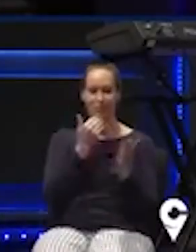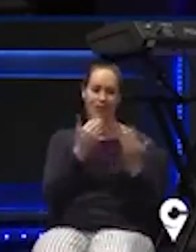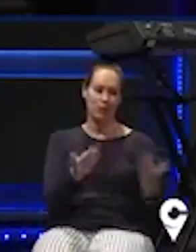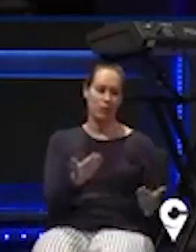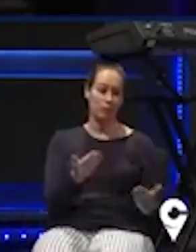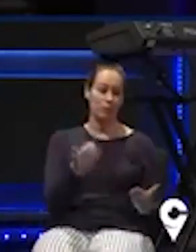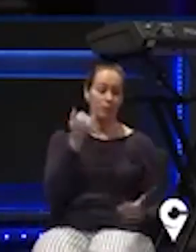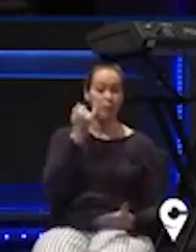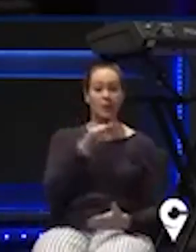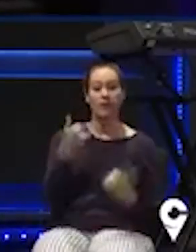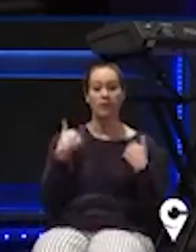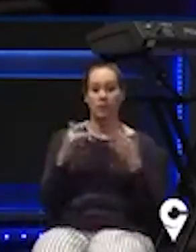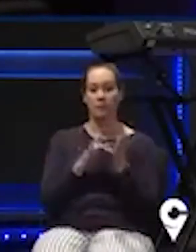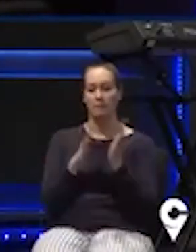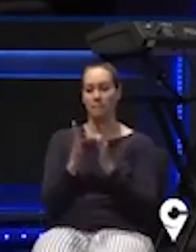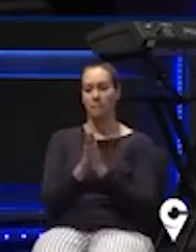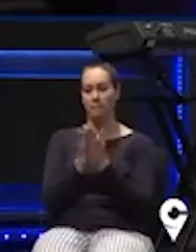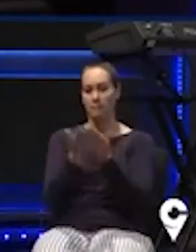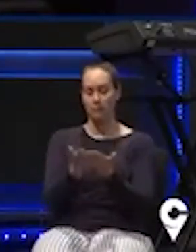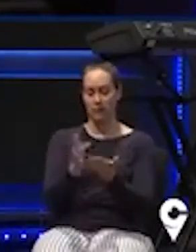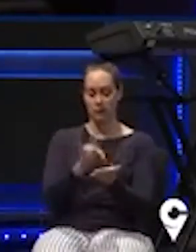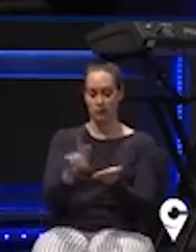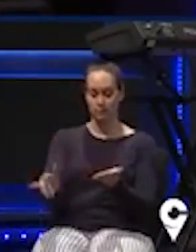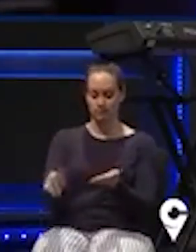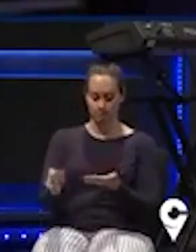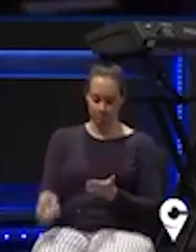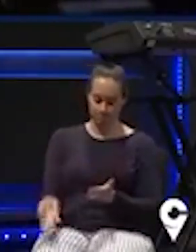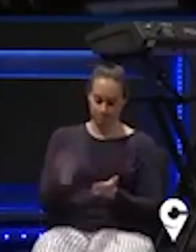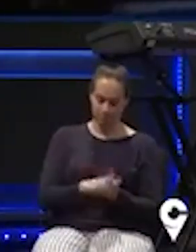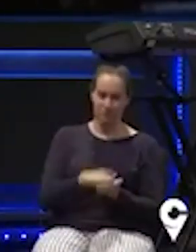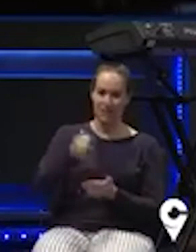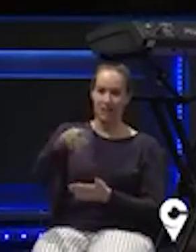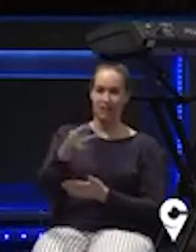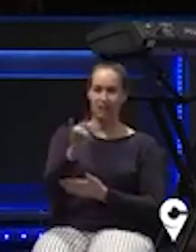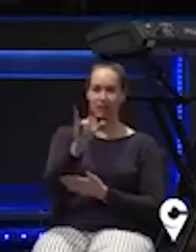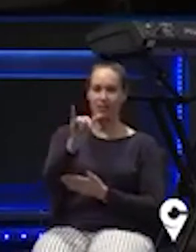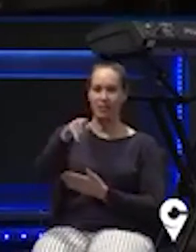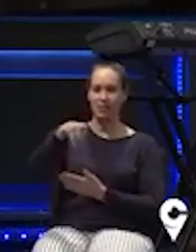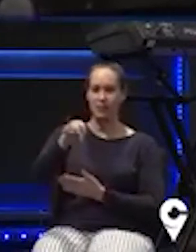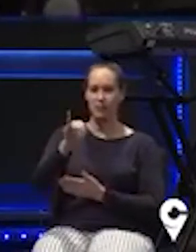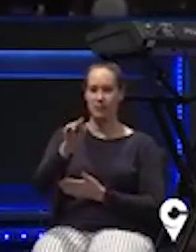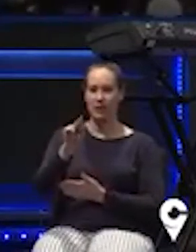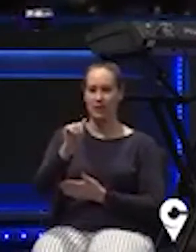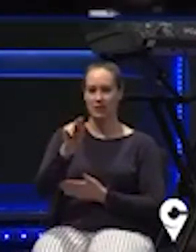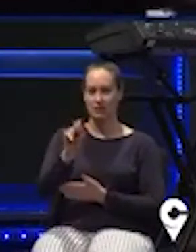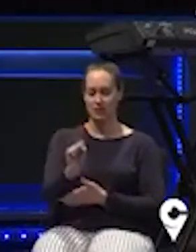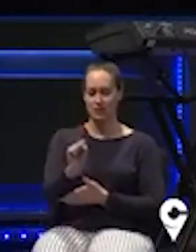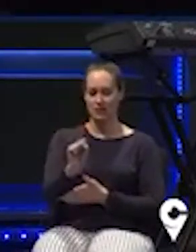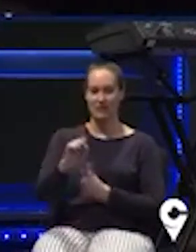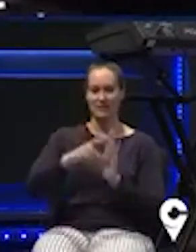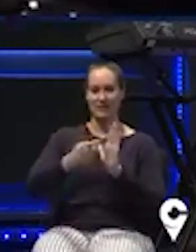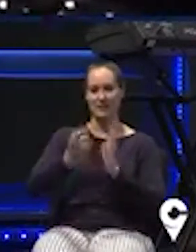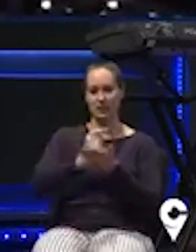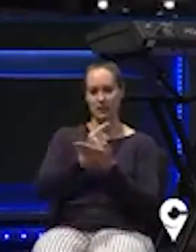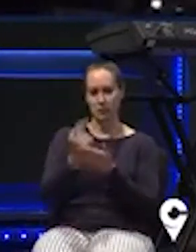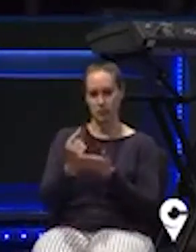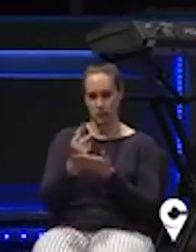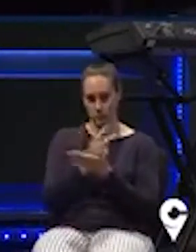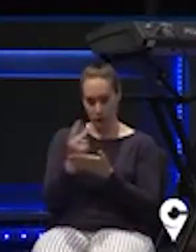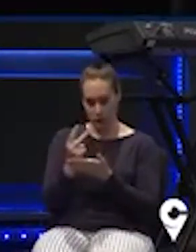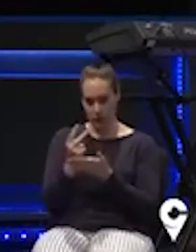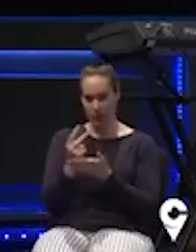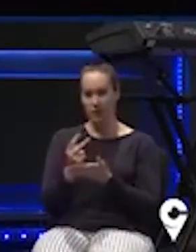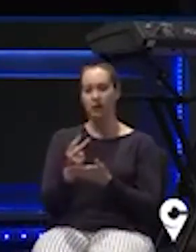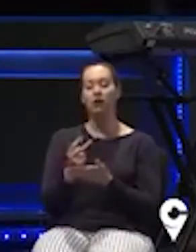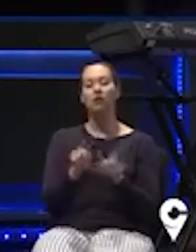If you have your Bibles, open up to Philippians. We are in our second week of our Advancing Out of Adversity series. You can also go to our app once